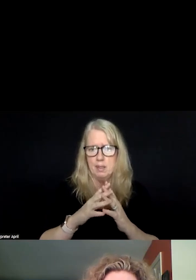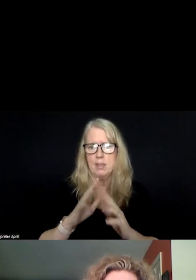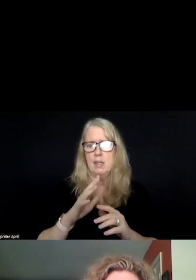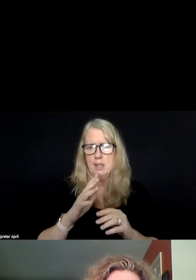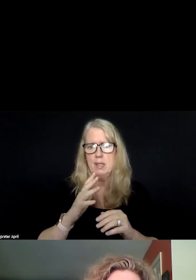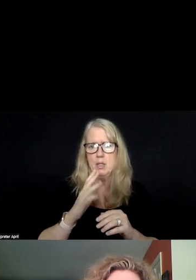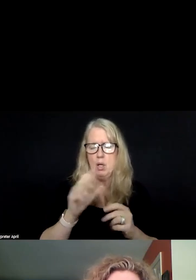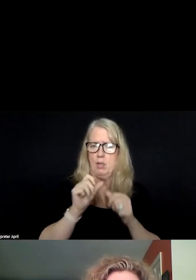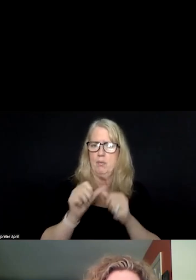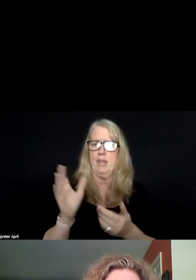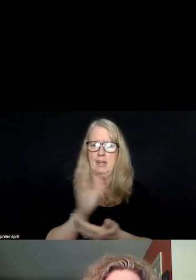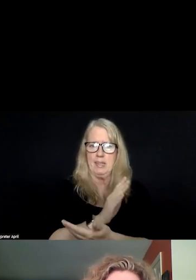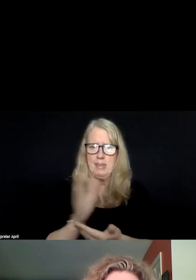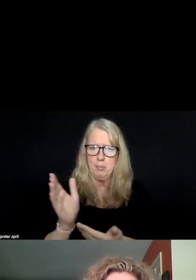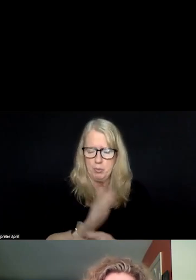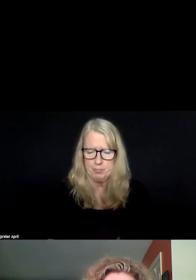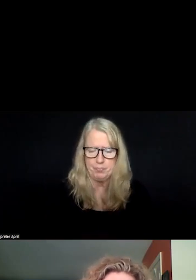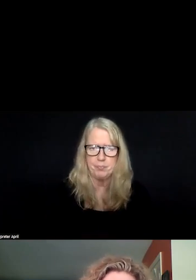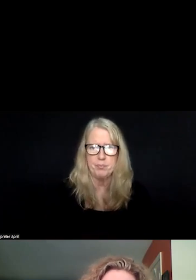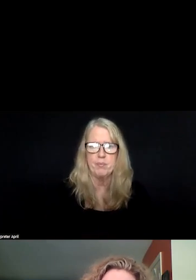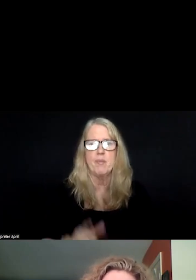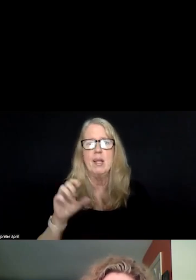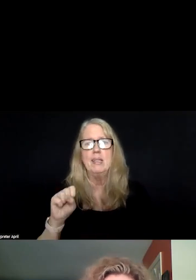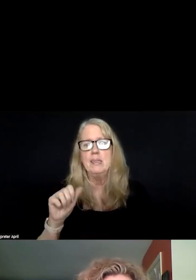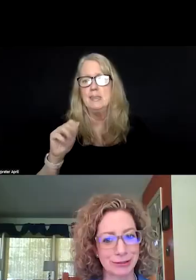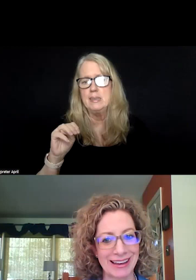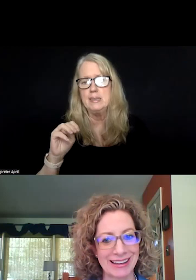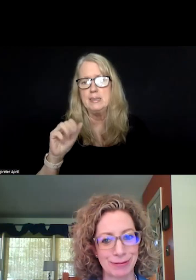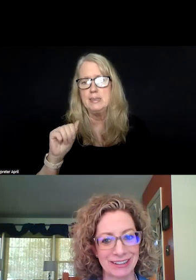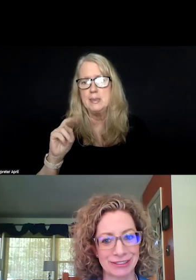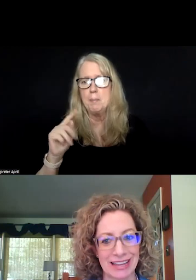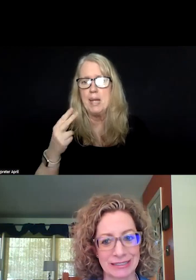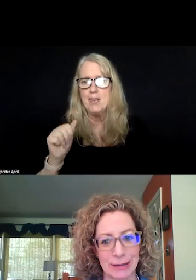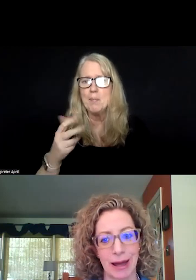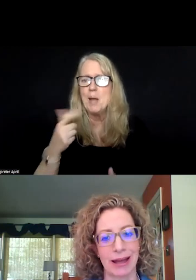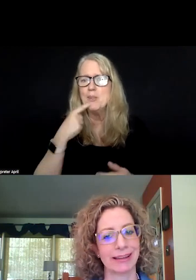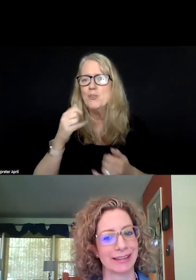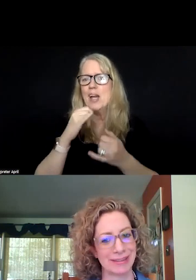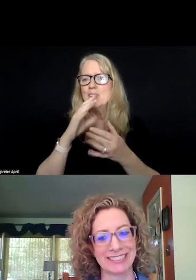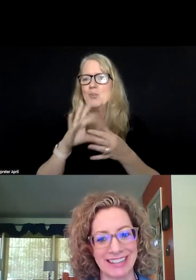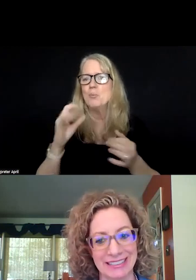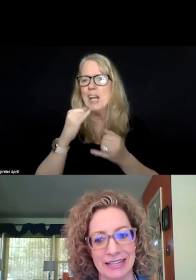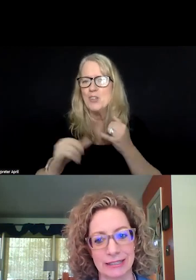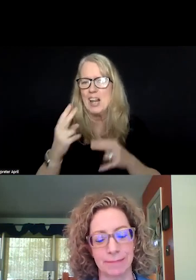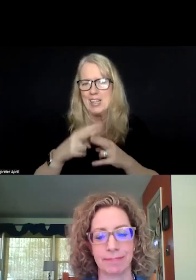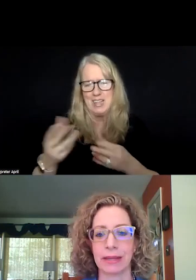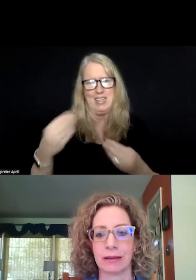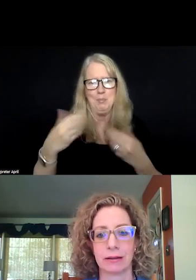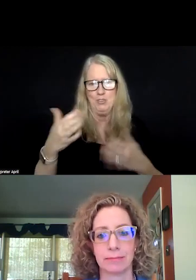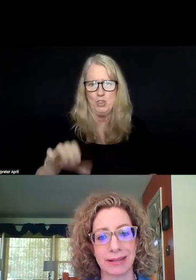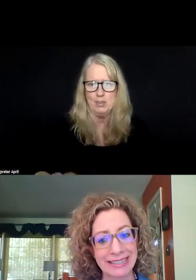along that continuum. So let's go to Samantha, and I'm going to try to pronounce your last name. Give me the chance. Is